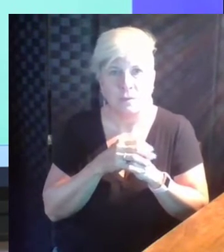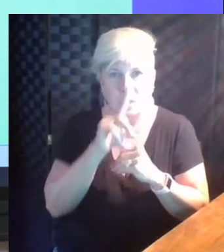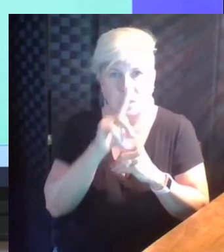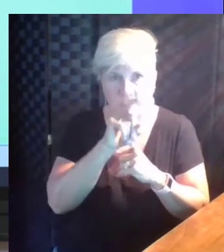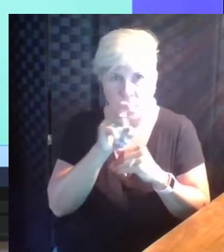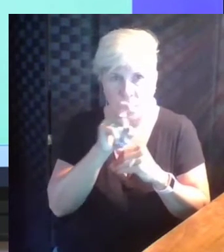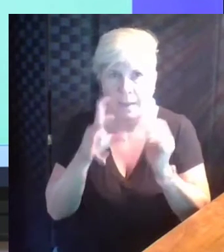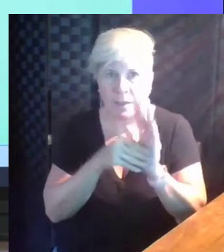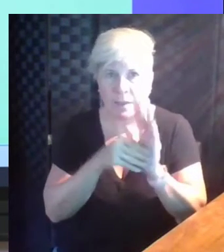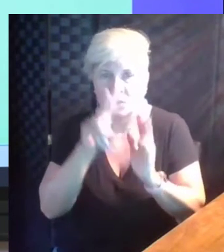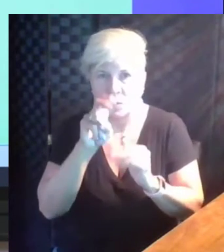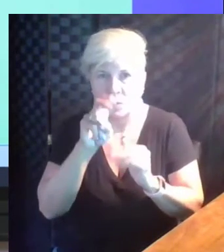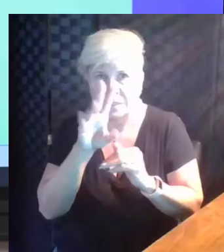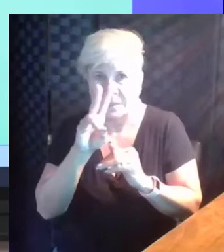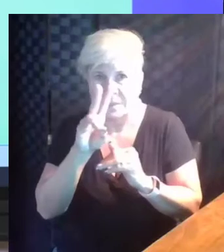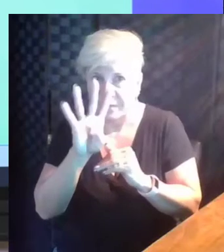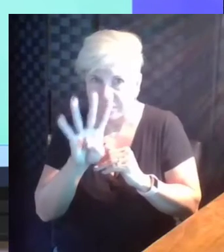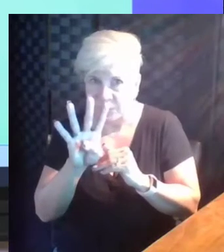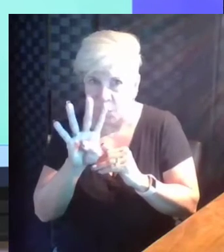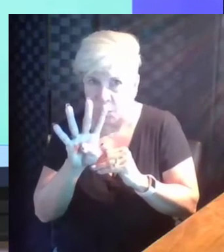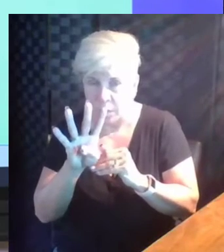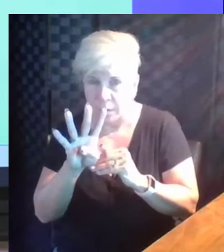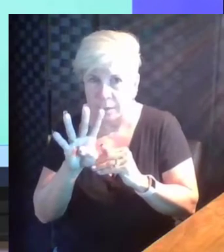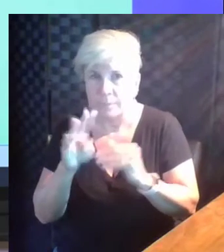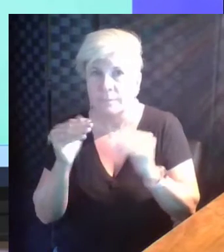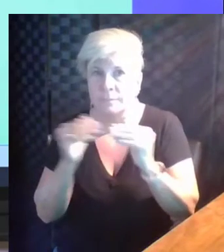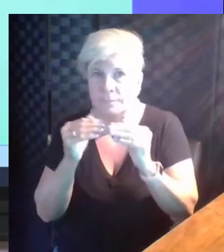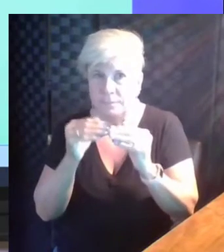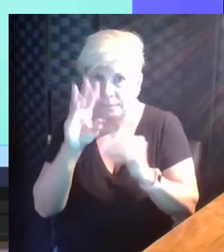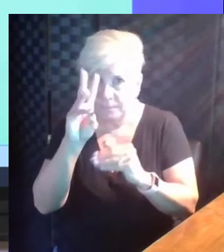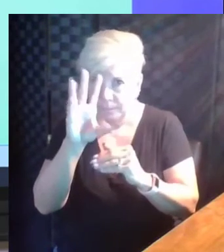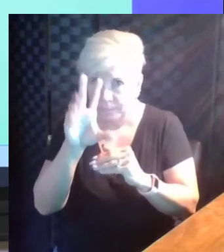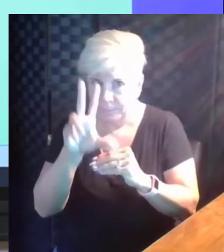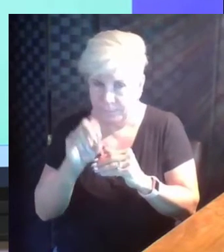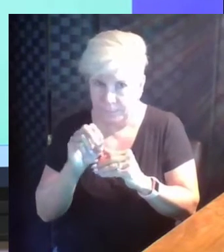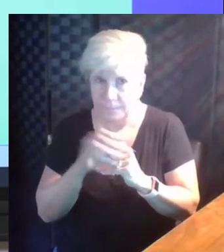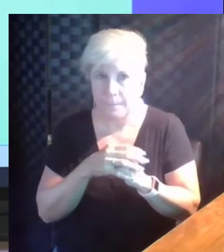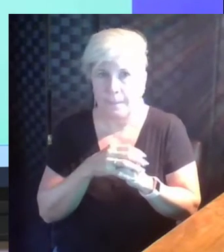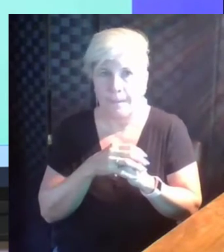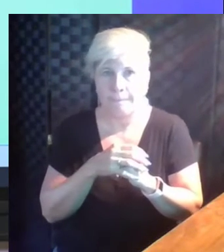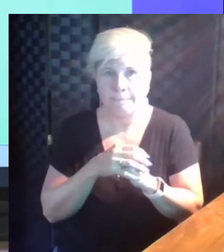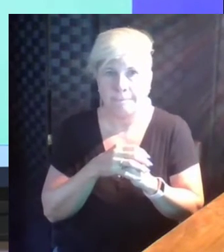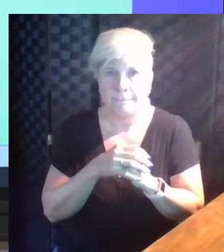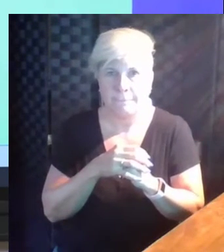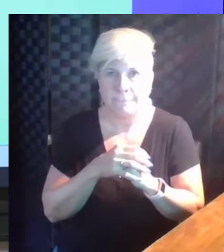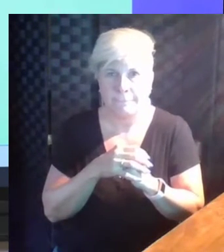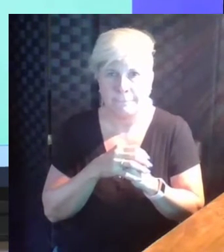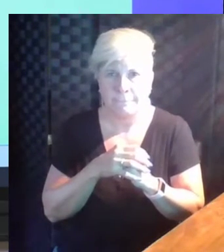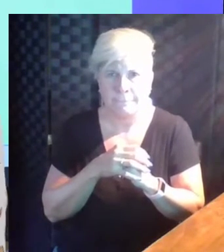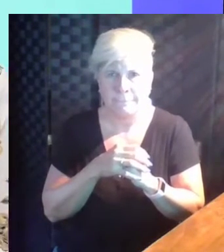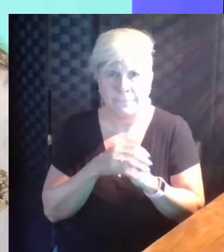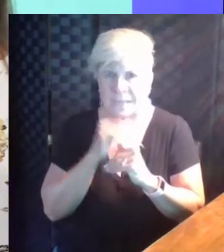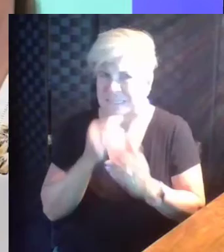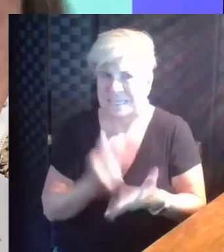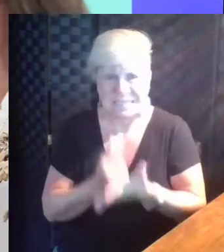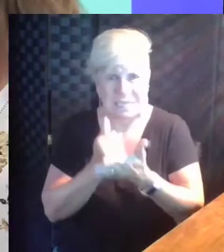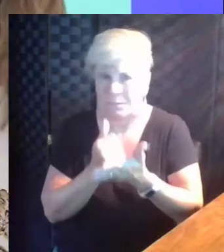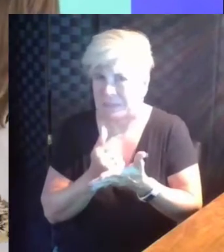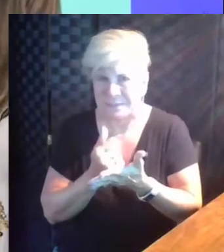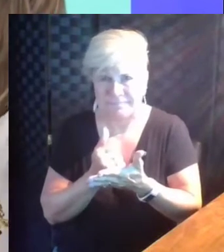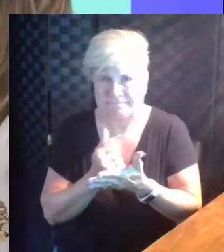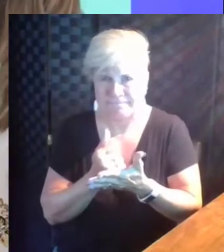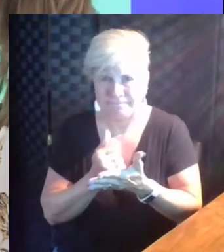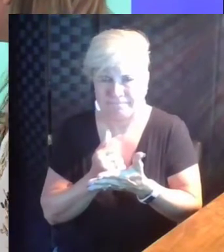that my question mark plus 274 equals 630. Well, that doesn't help me, does